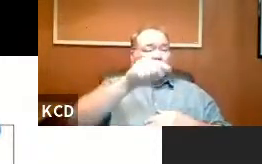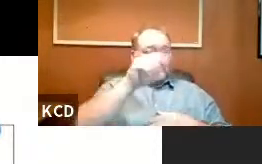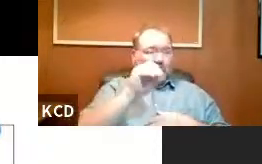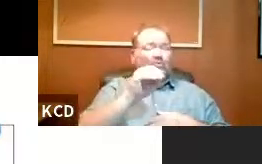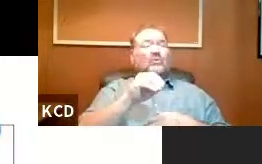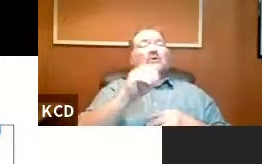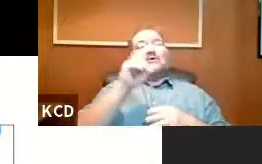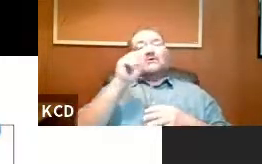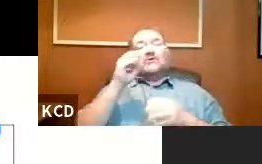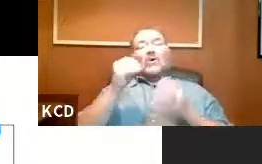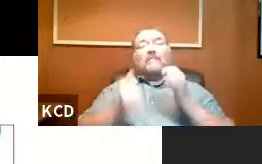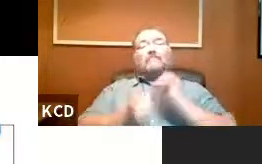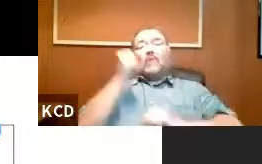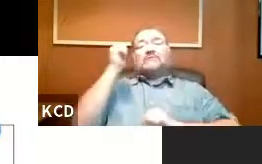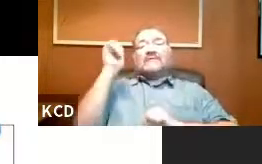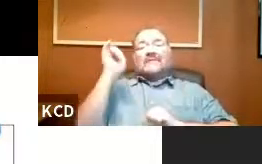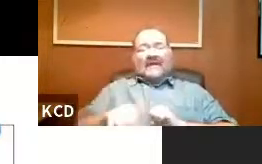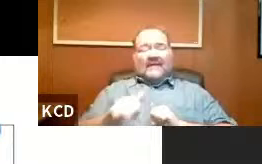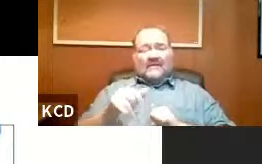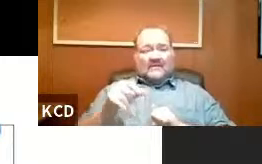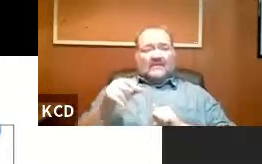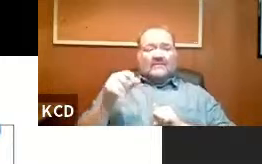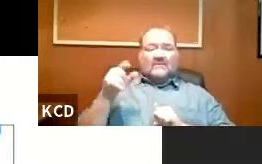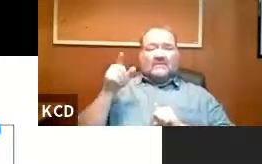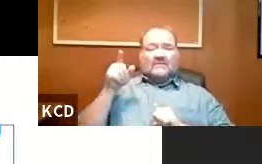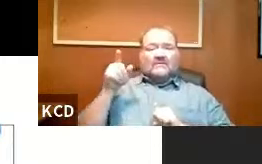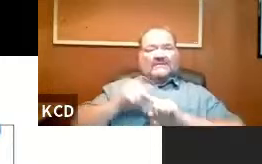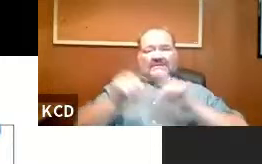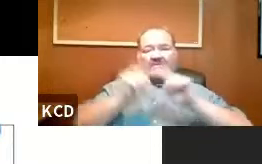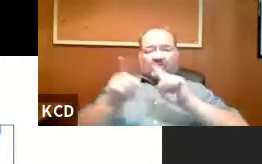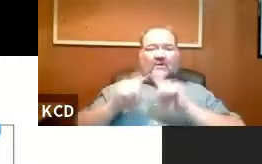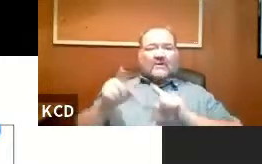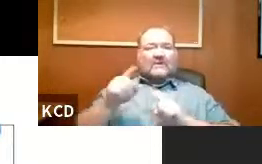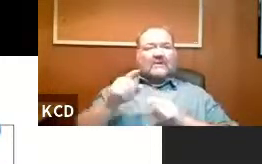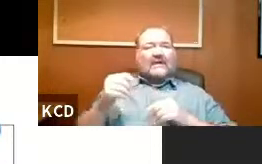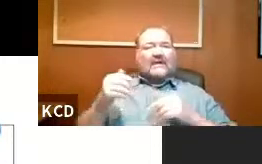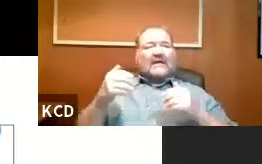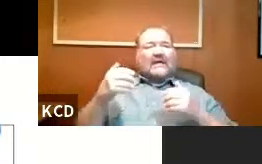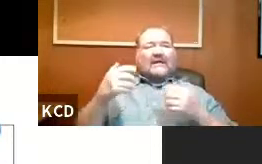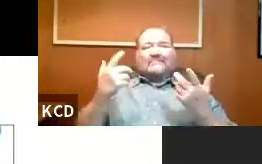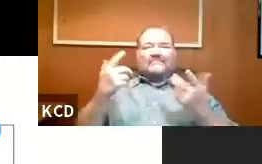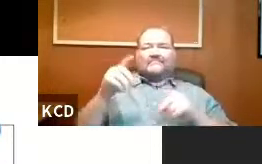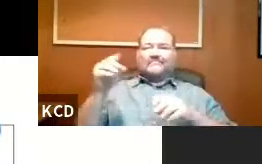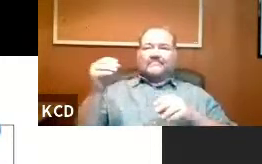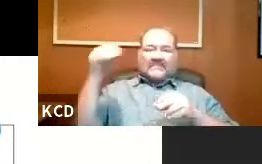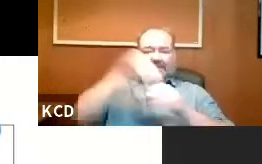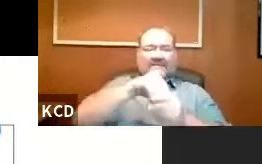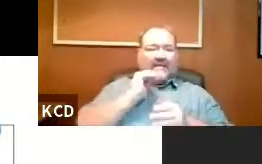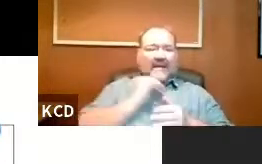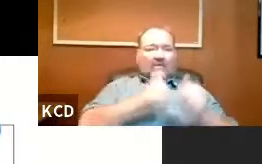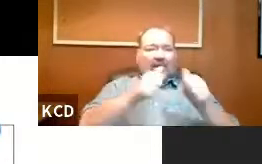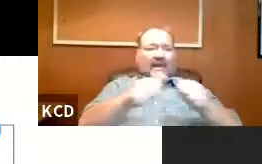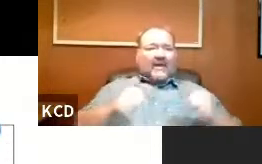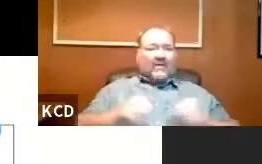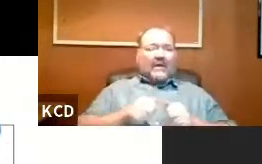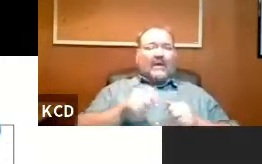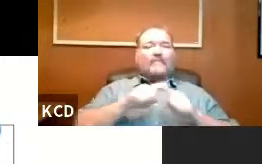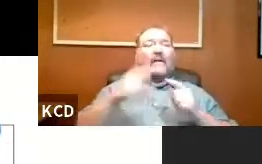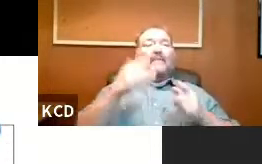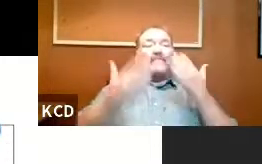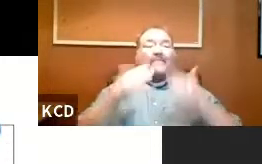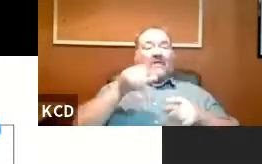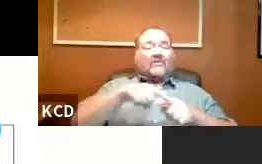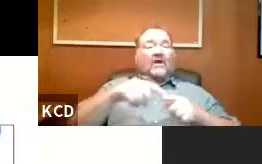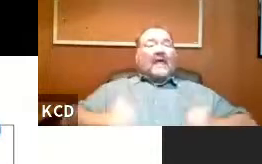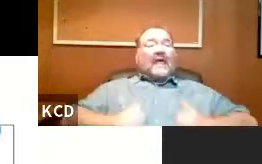those things. So most of that is that those differences are that they're assigned to our jurisdiction, but have likely an address